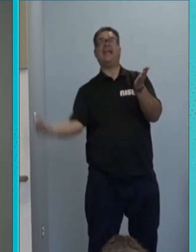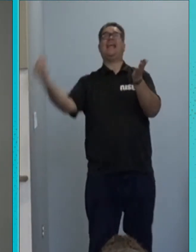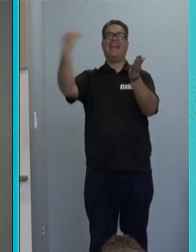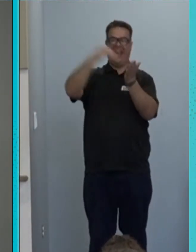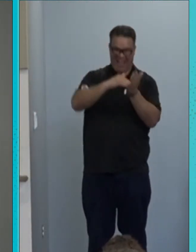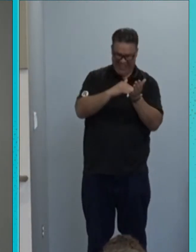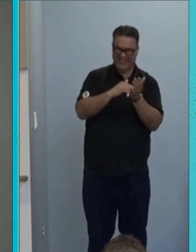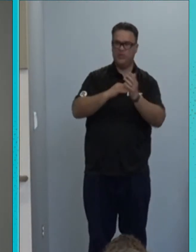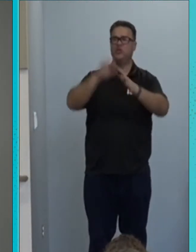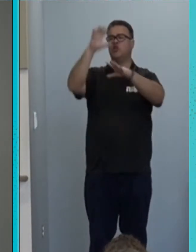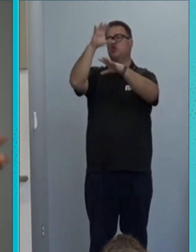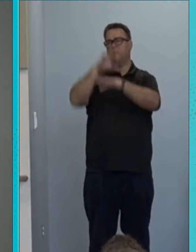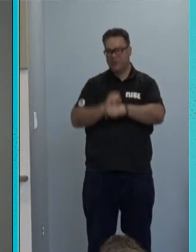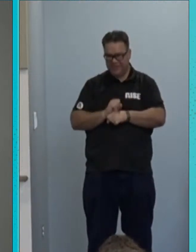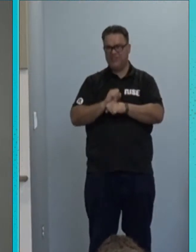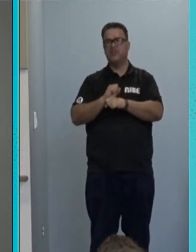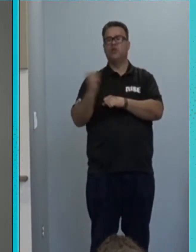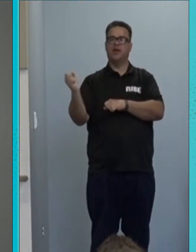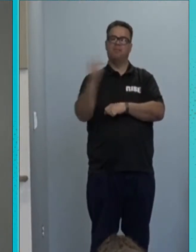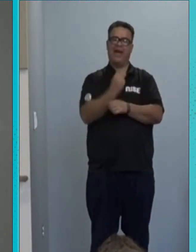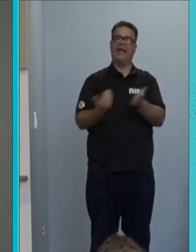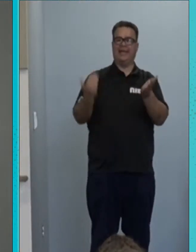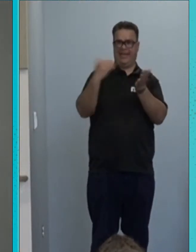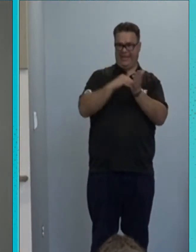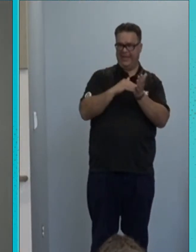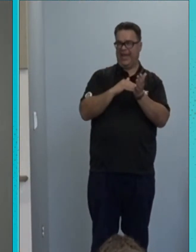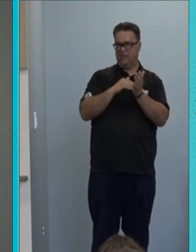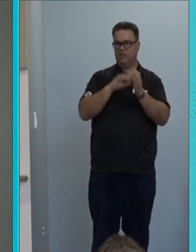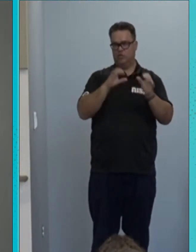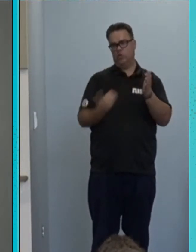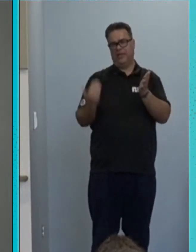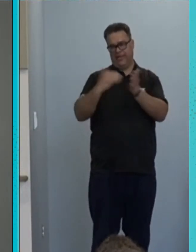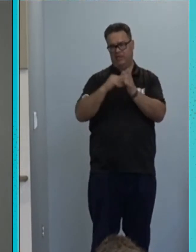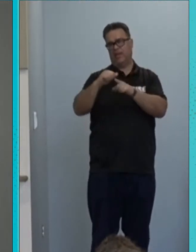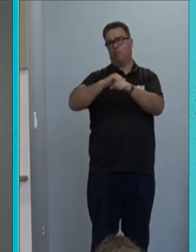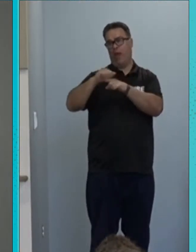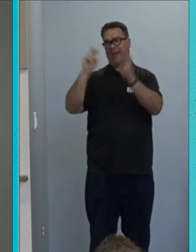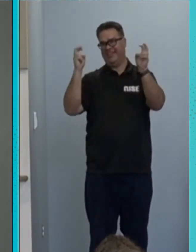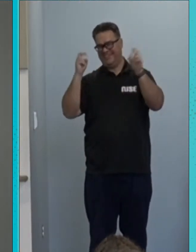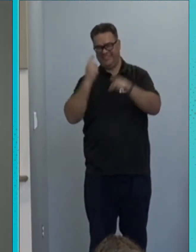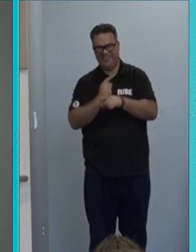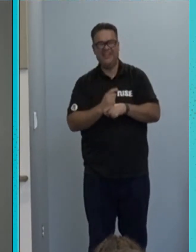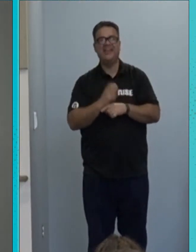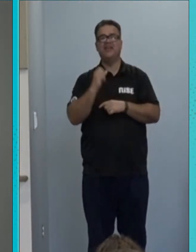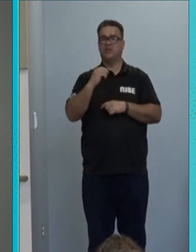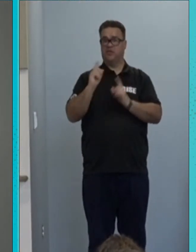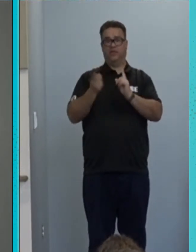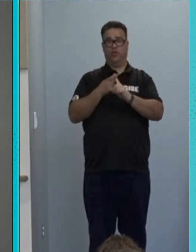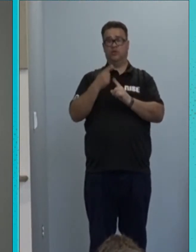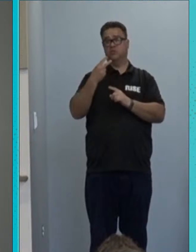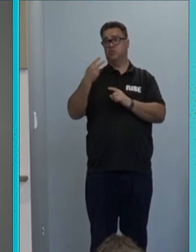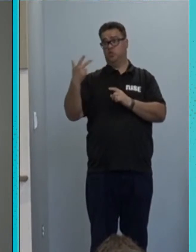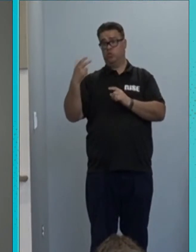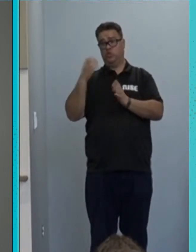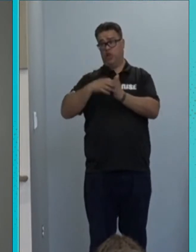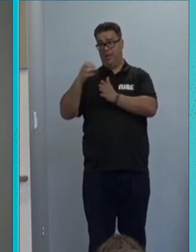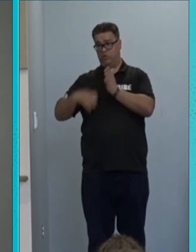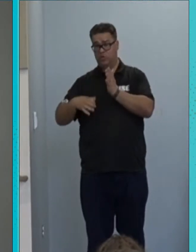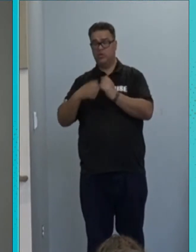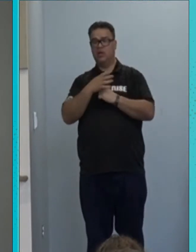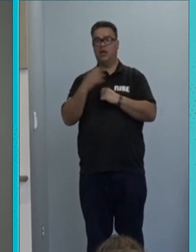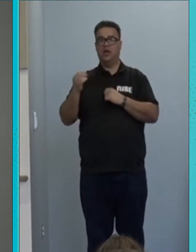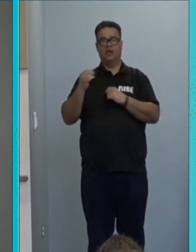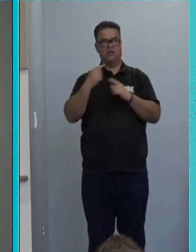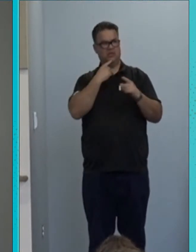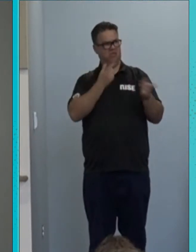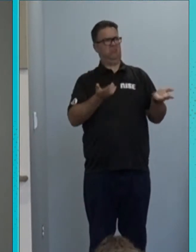when you get the hang of it, we'll come back and do it again." So I did the first 3 chapters, and he